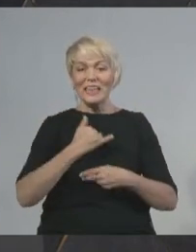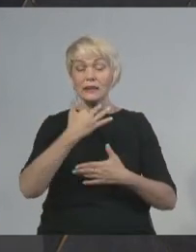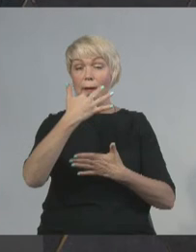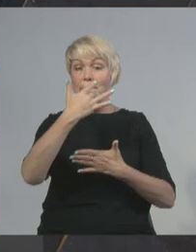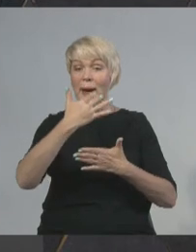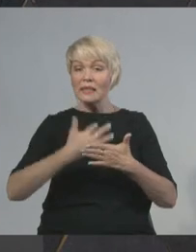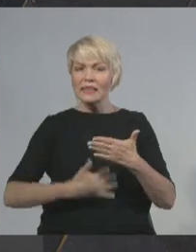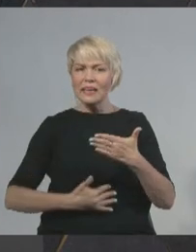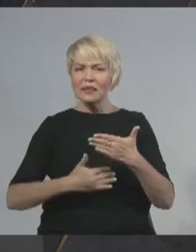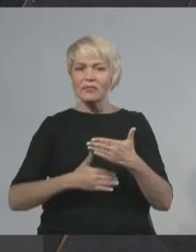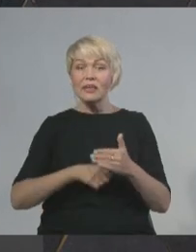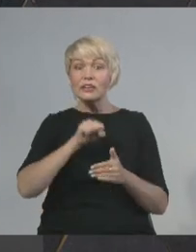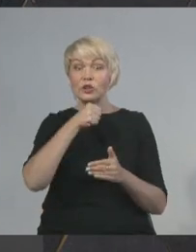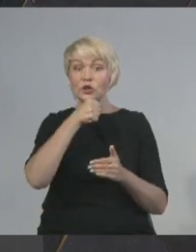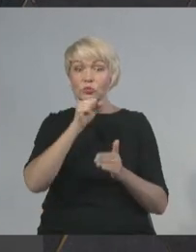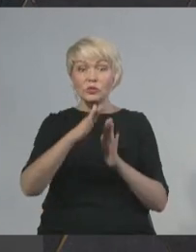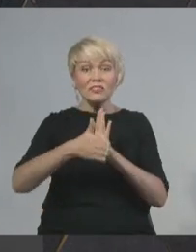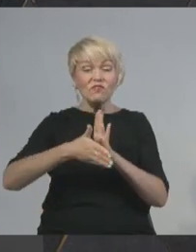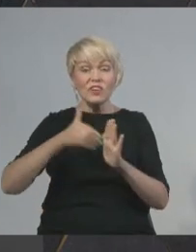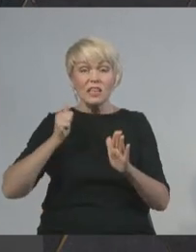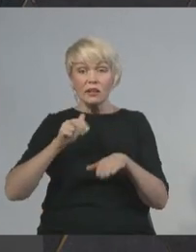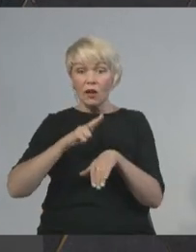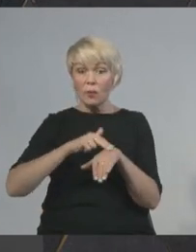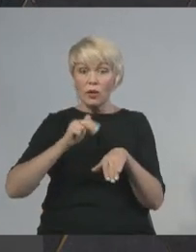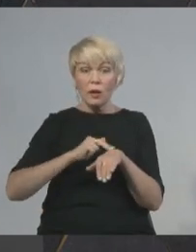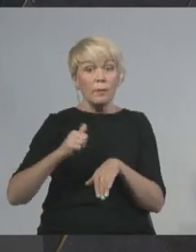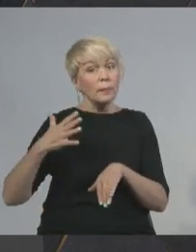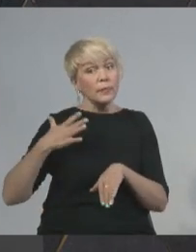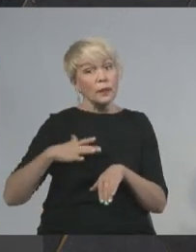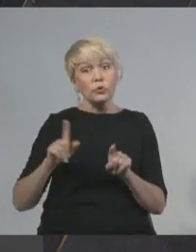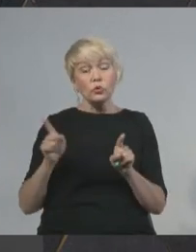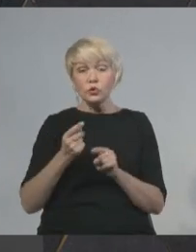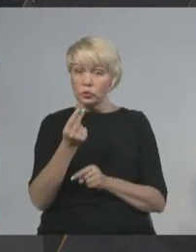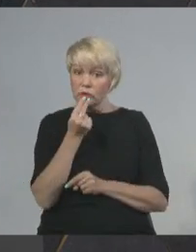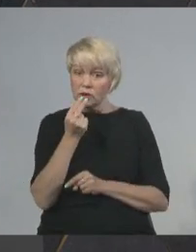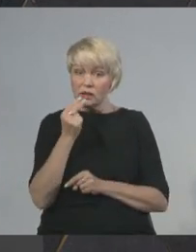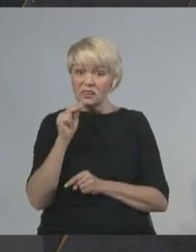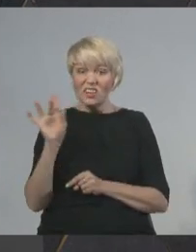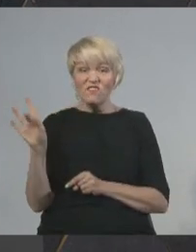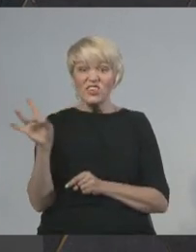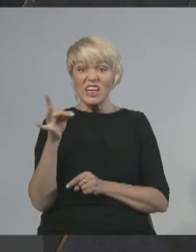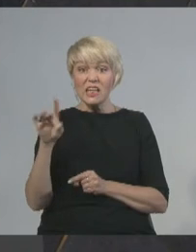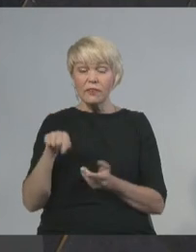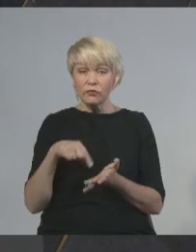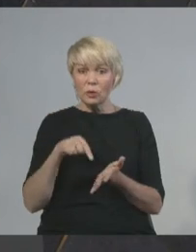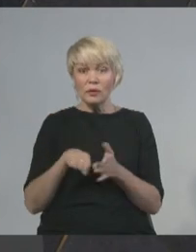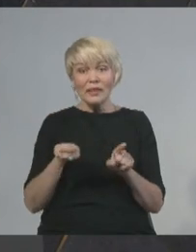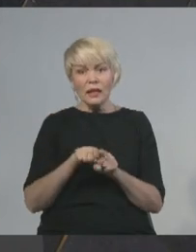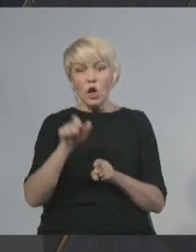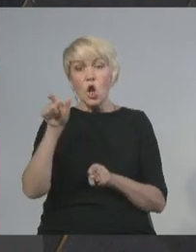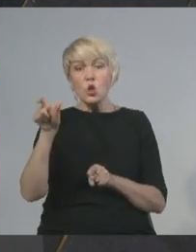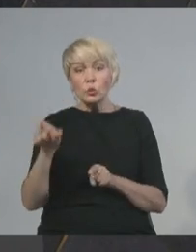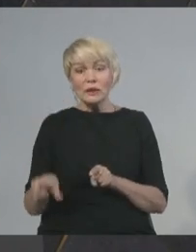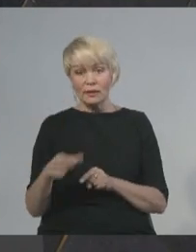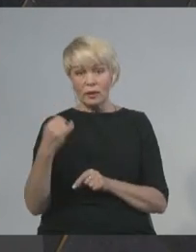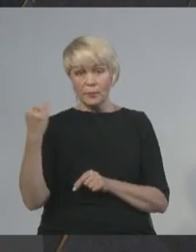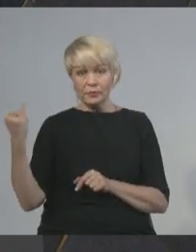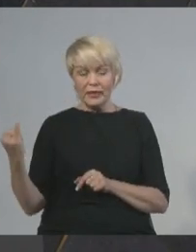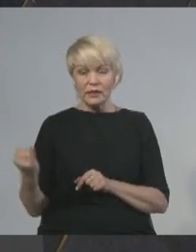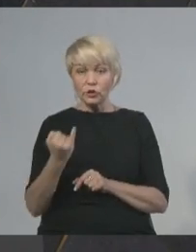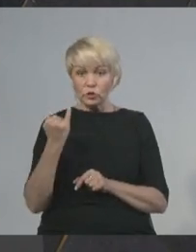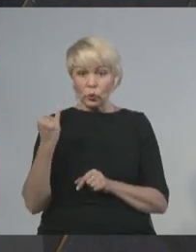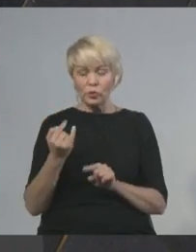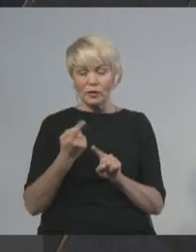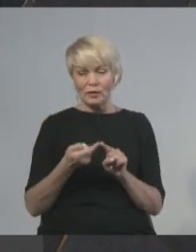there was a feature about a grandfather who called the police because he didn't have anything to eat it happened in